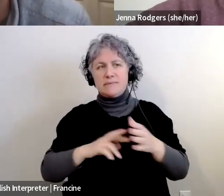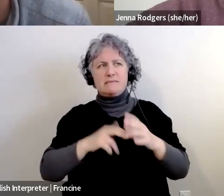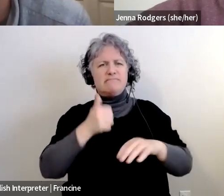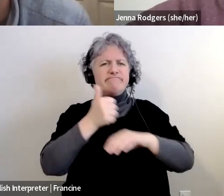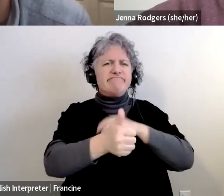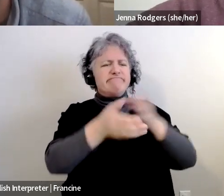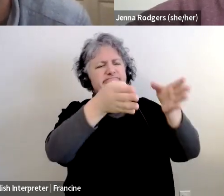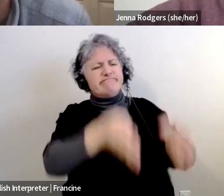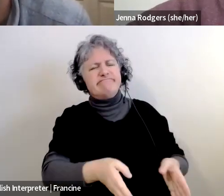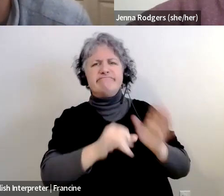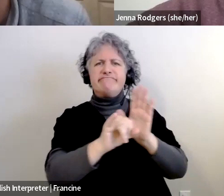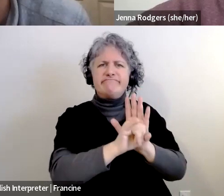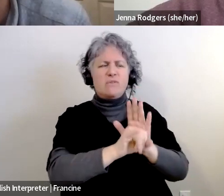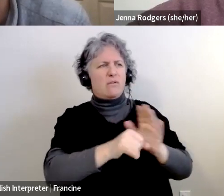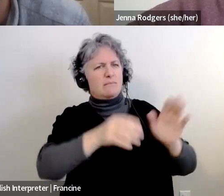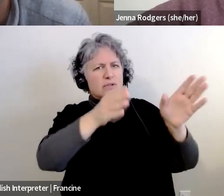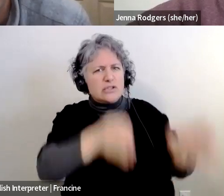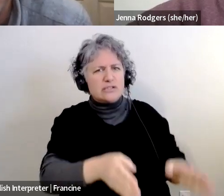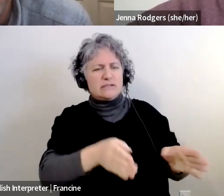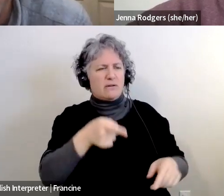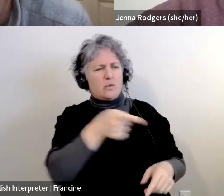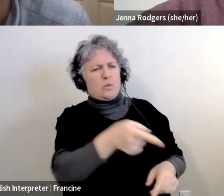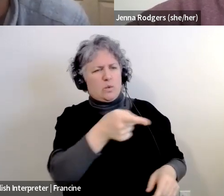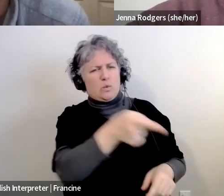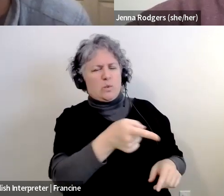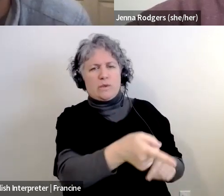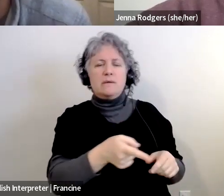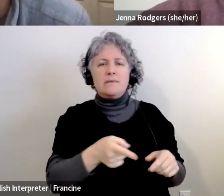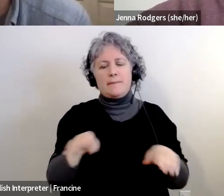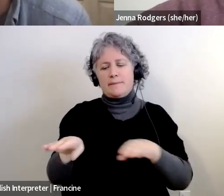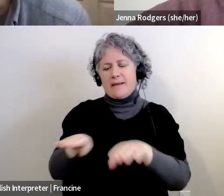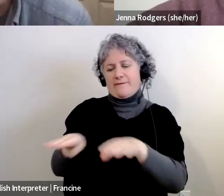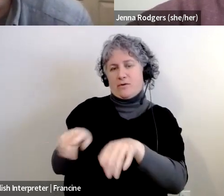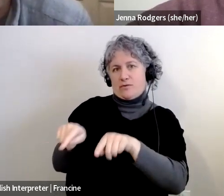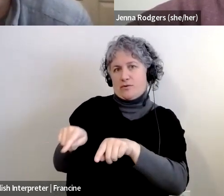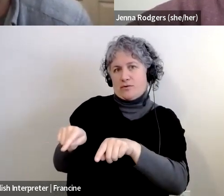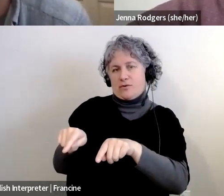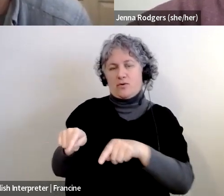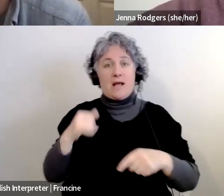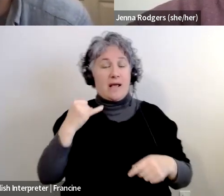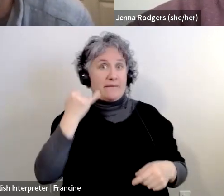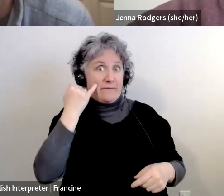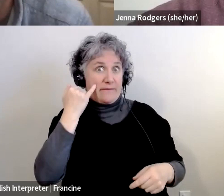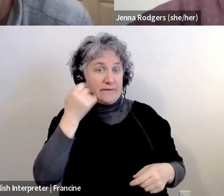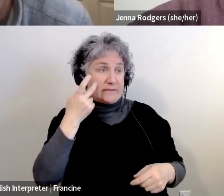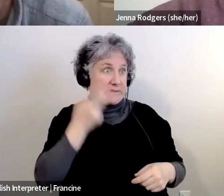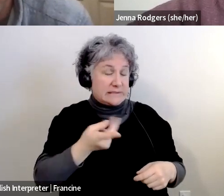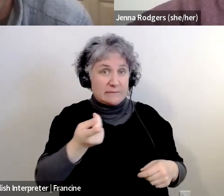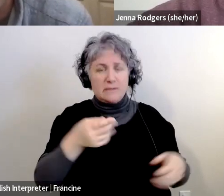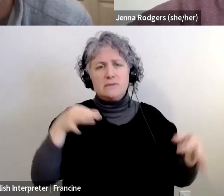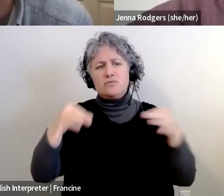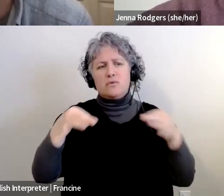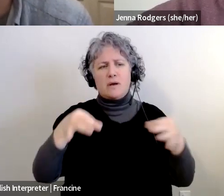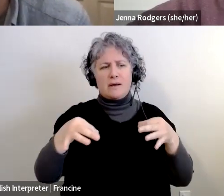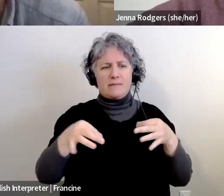after, again, their identity, but we want to talk about behavior that needs to shift. So that's why the first thing, if we see something, the first thing is we want to describe. And what we want to